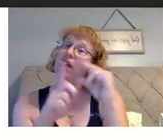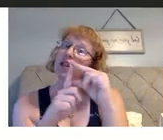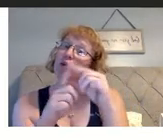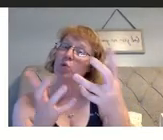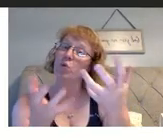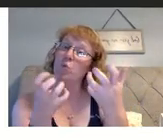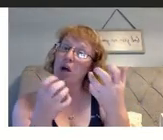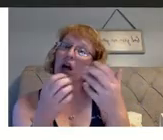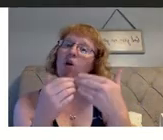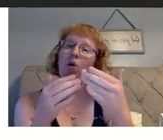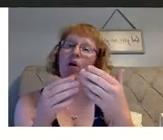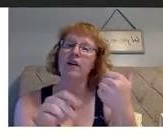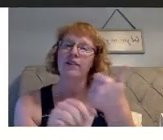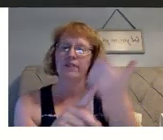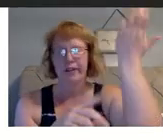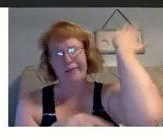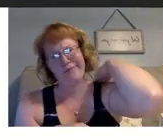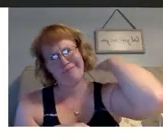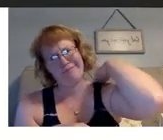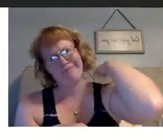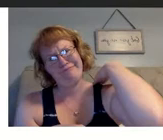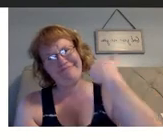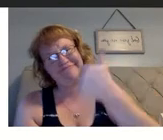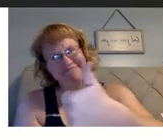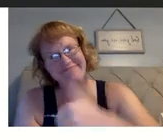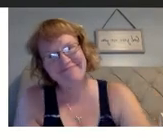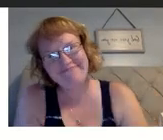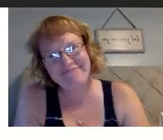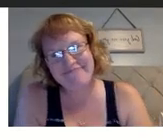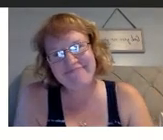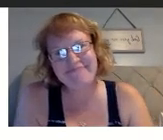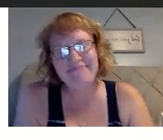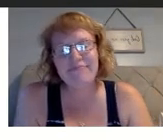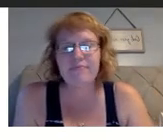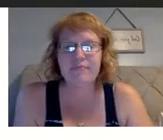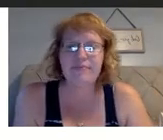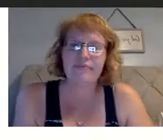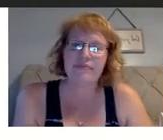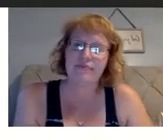wants, go ahead and give yourself a pat on the back.